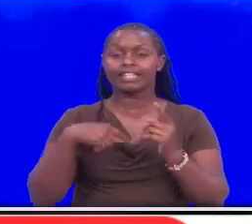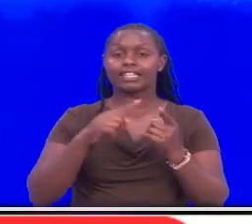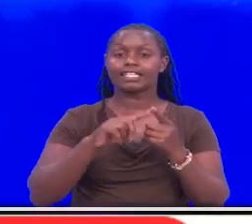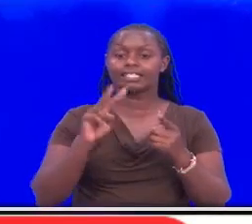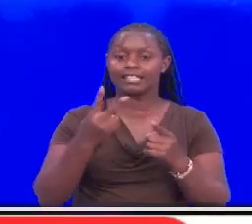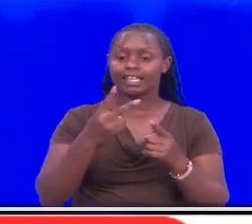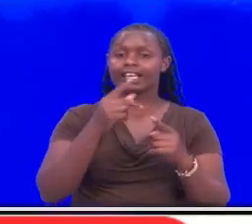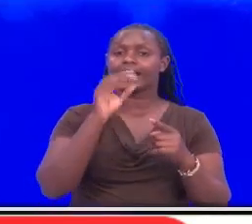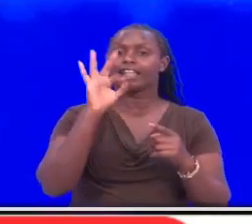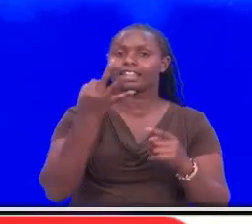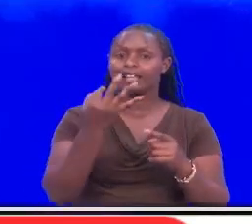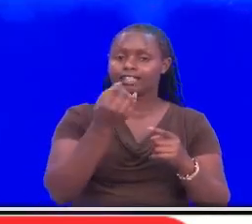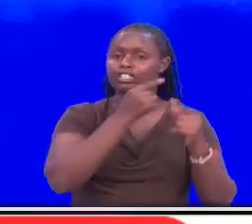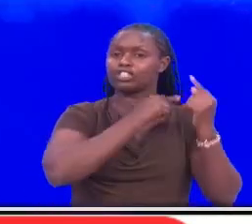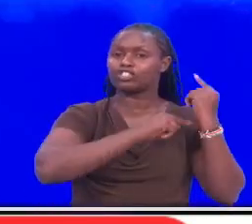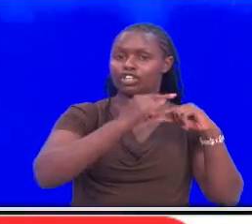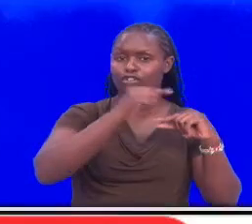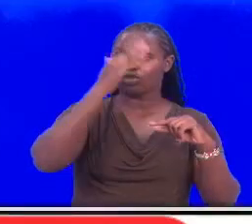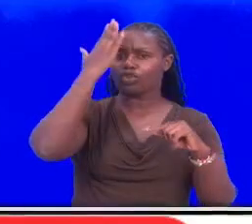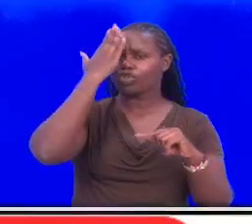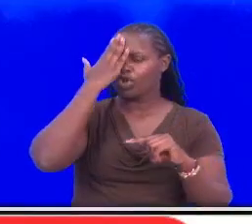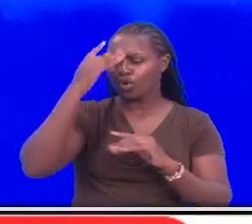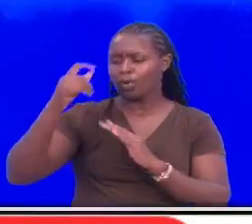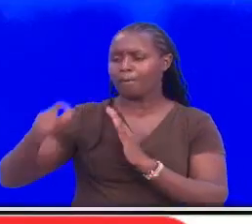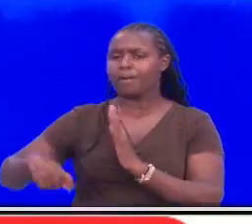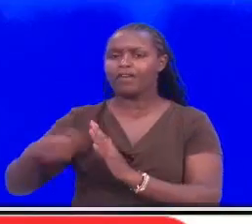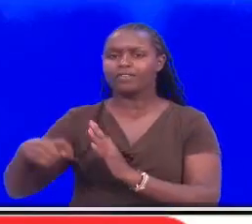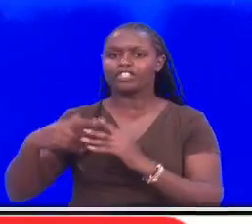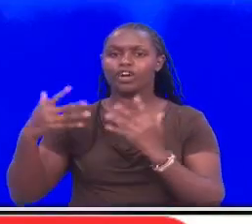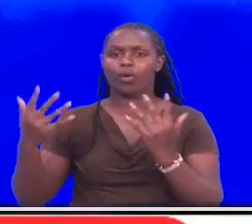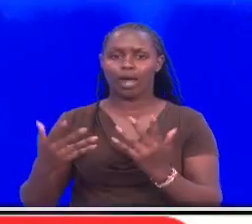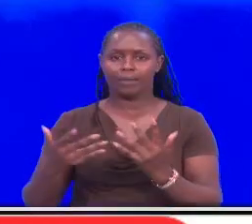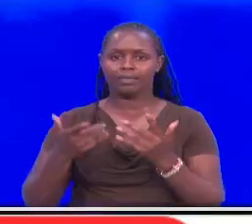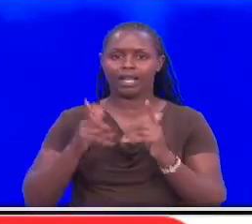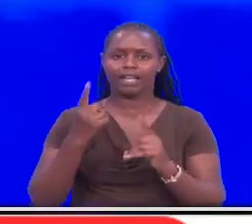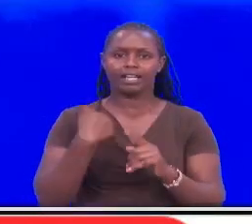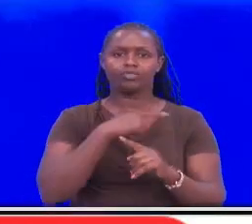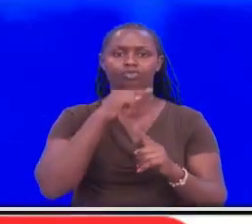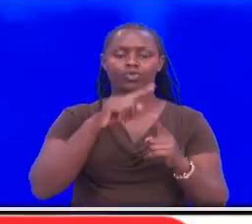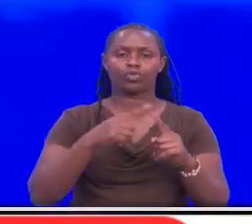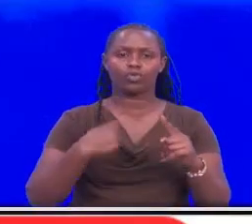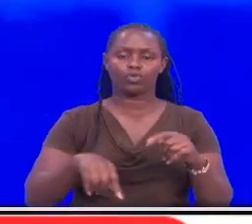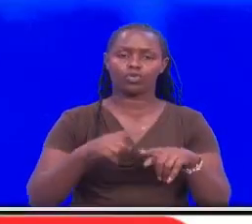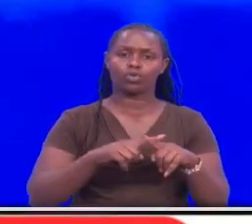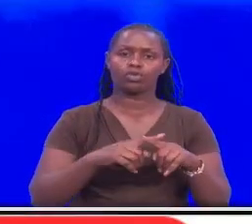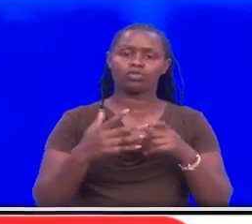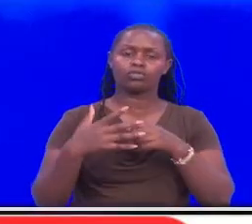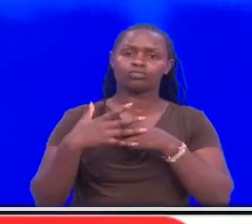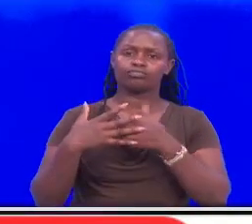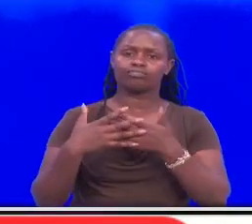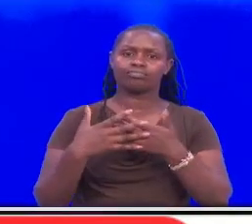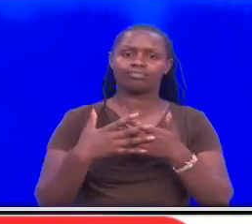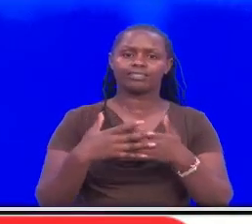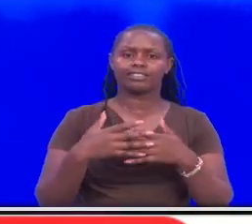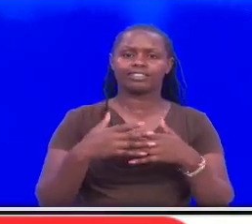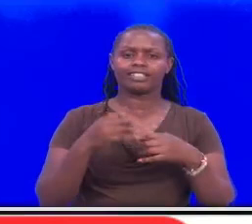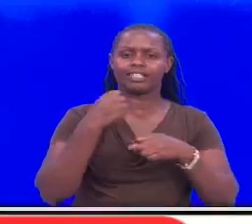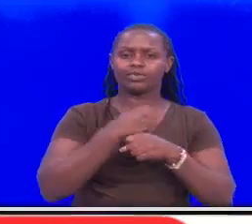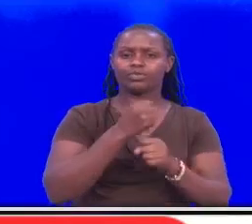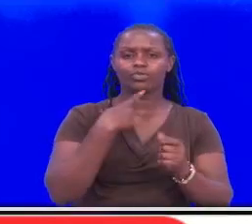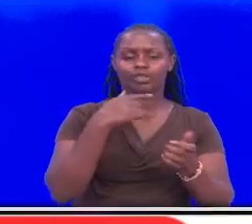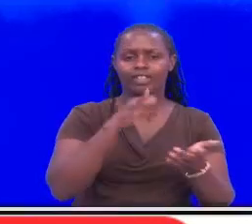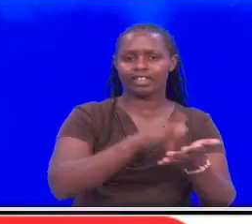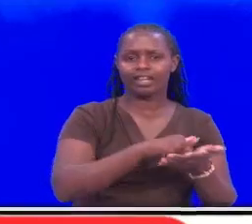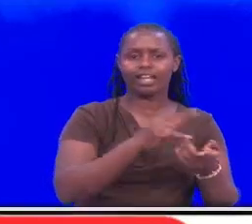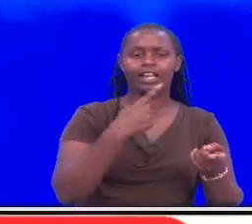are known where they are being manufactured, let us not castigate the poor Kenyans who are going there to buy kumi kumi, kubole kubole. Let us go to